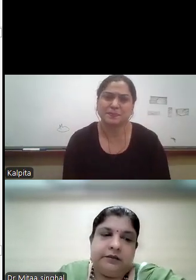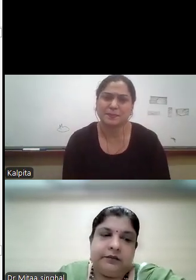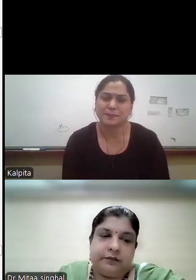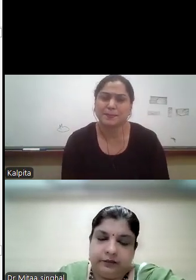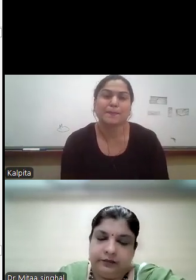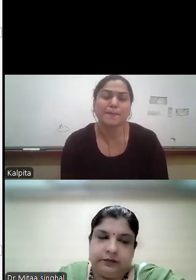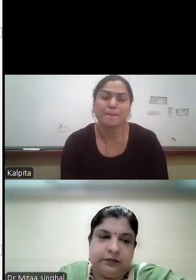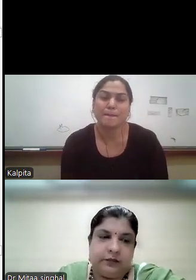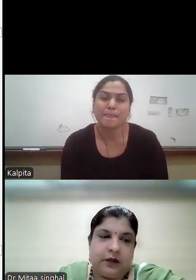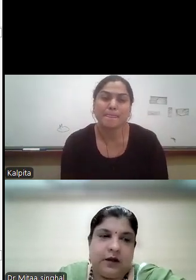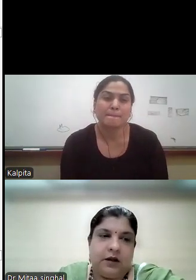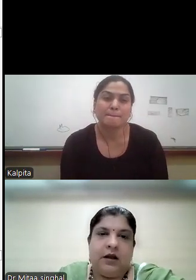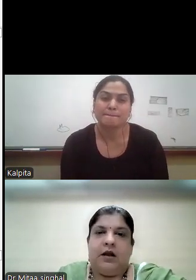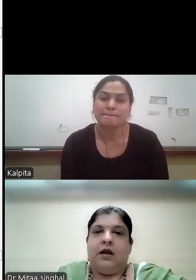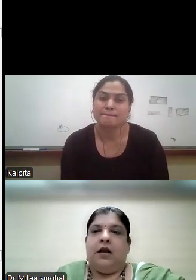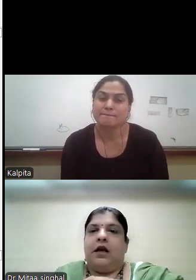Then